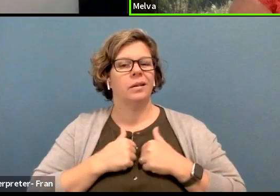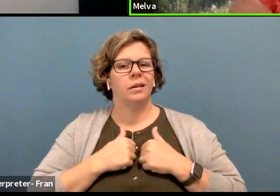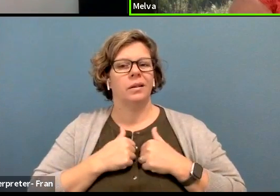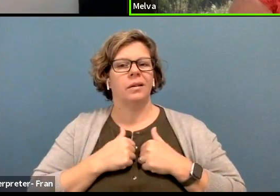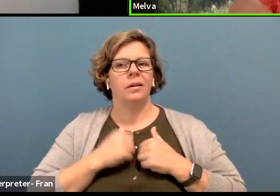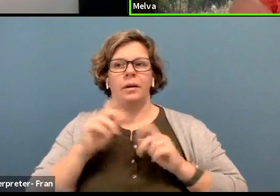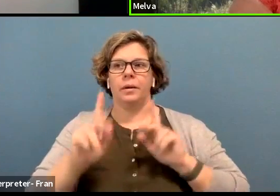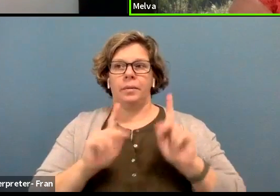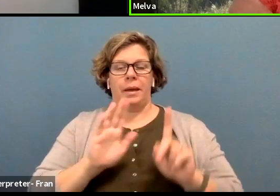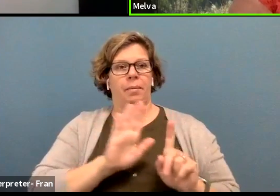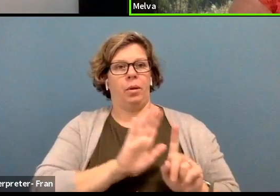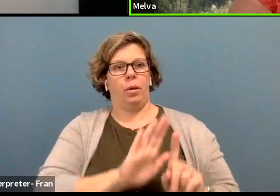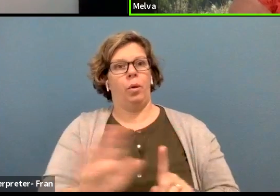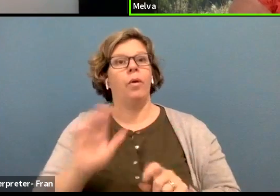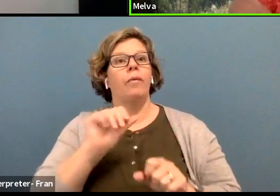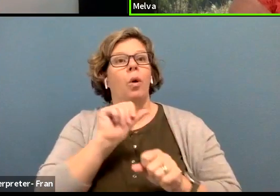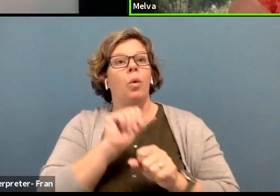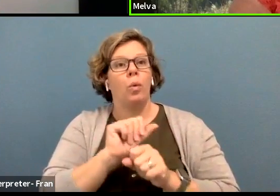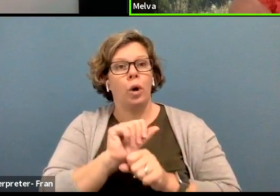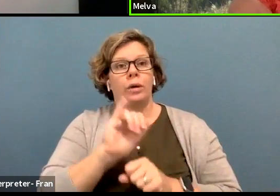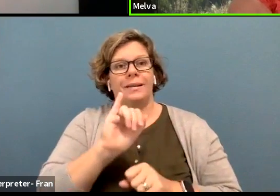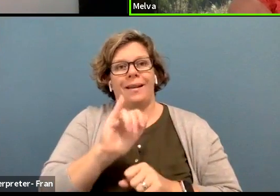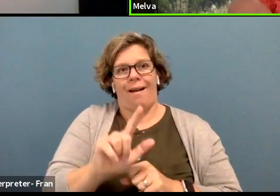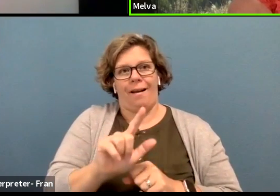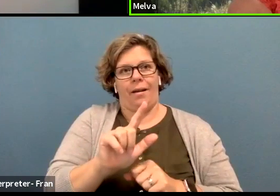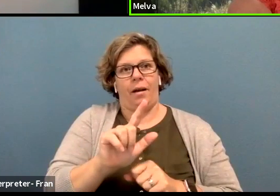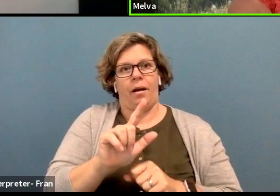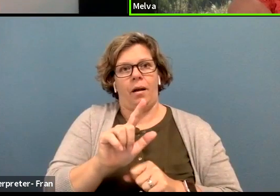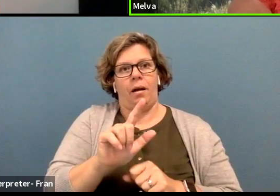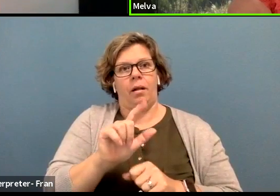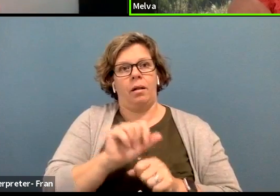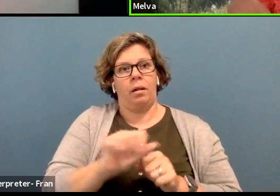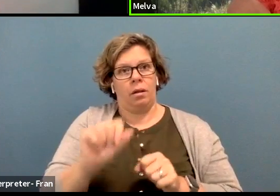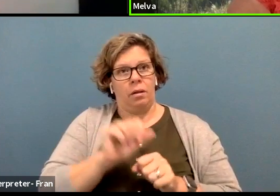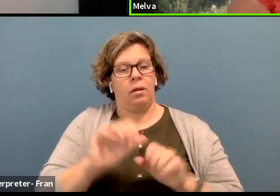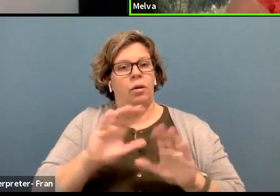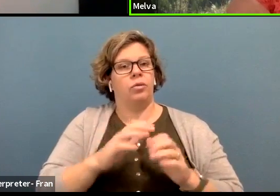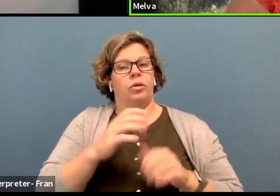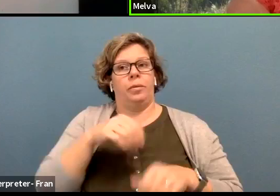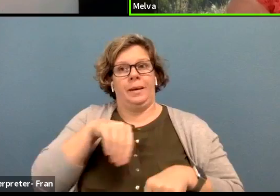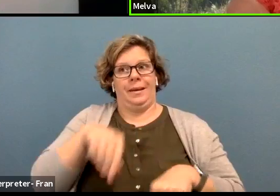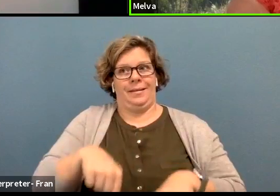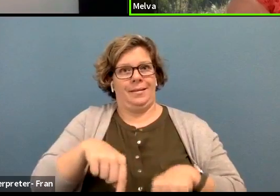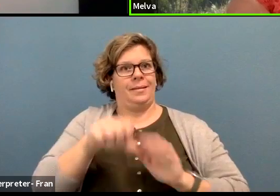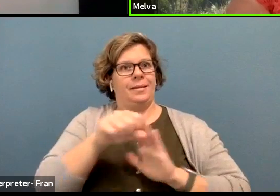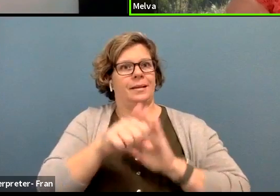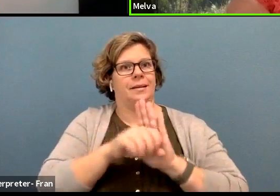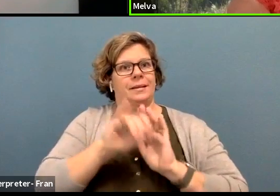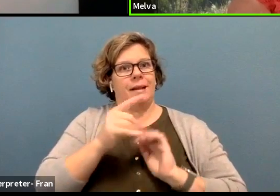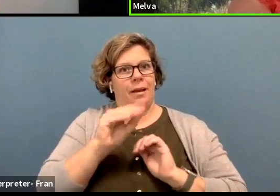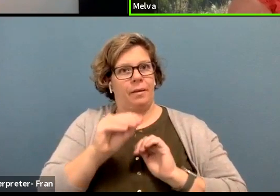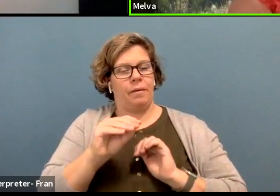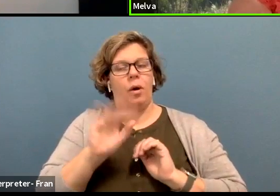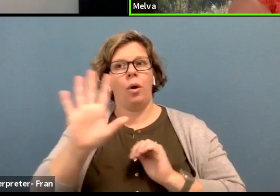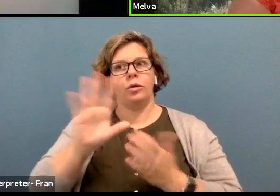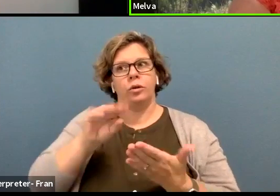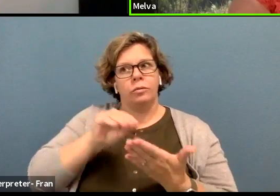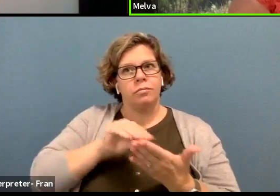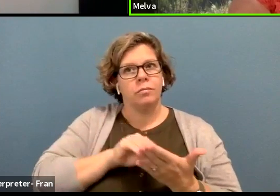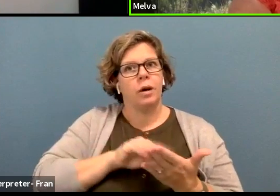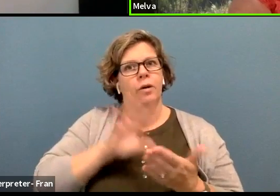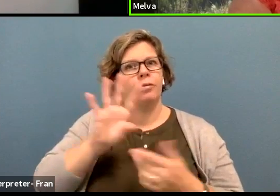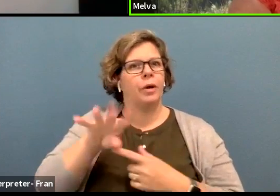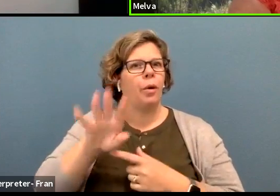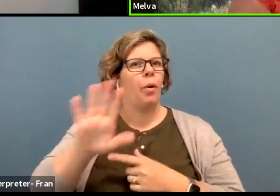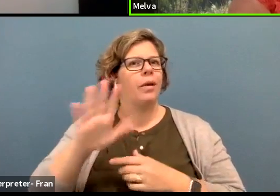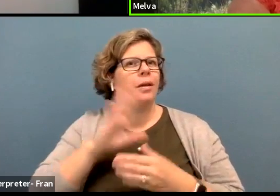people who have worked in the independent living movement in Idaho. We need to record their stories. We need to